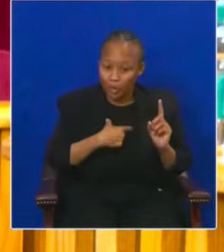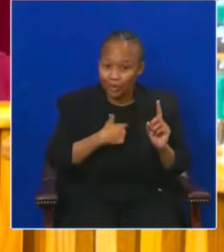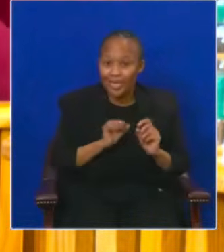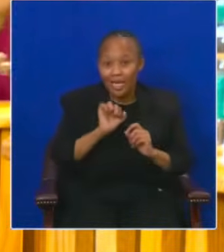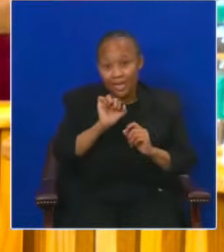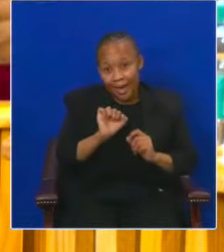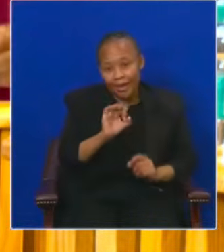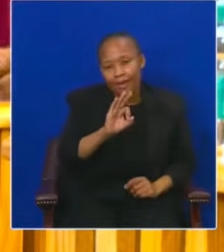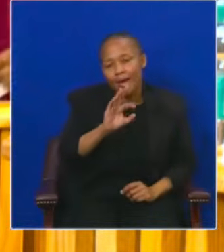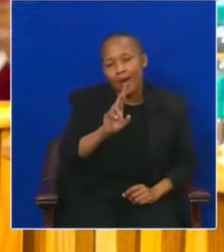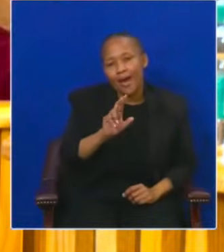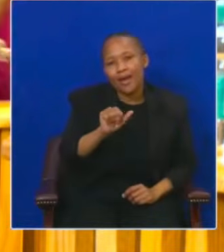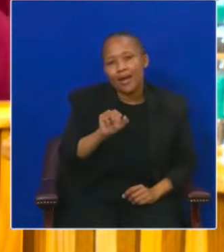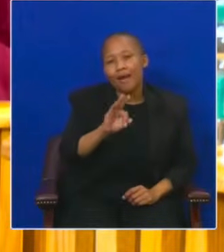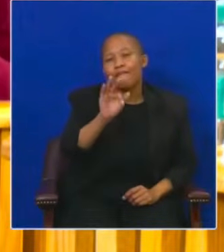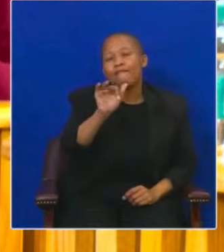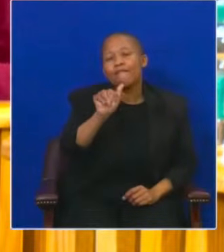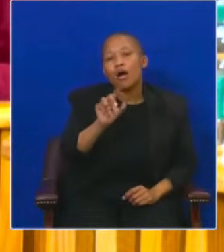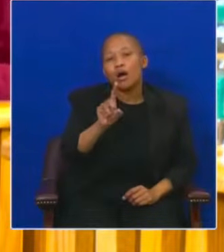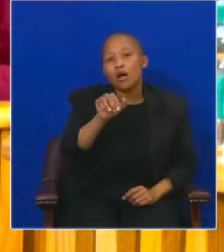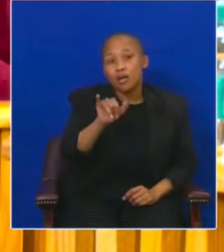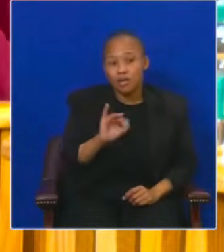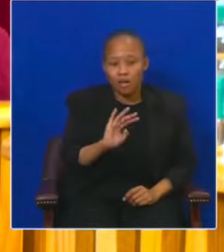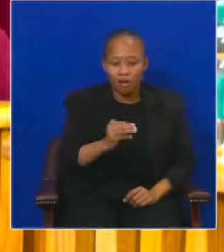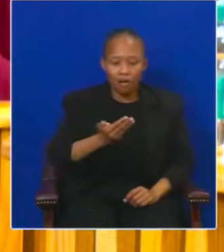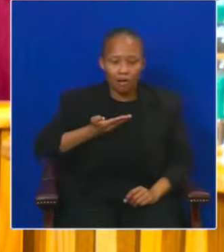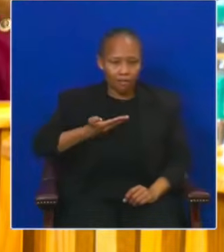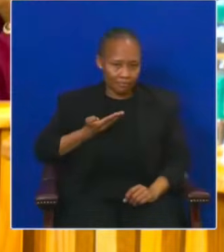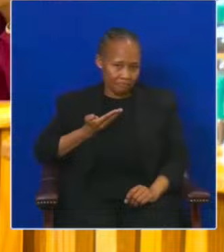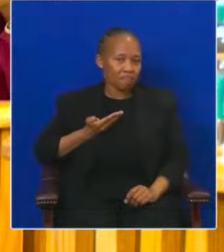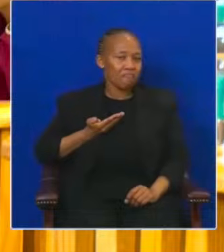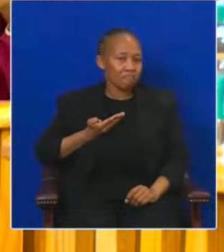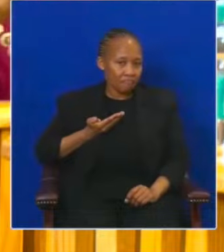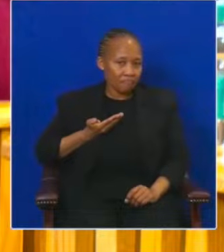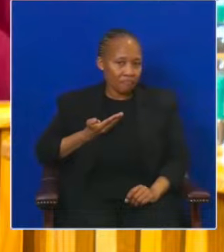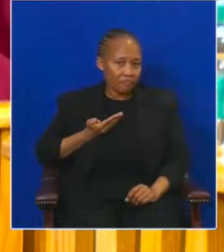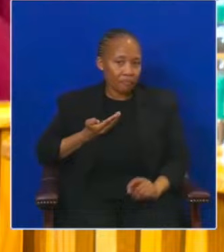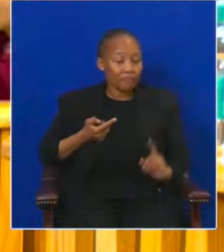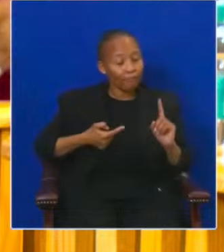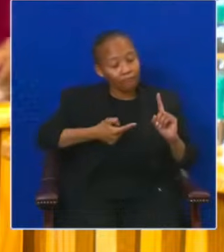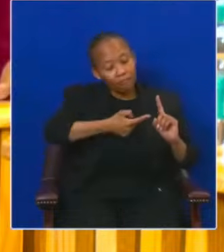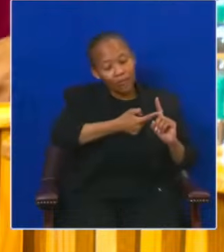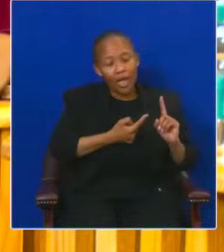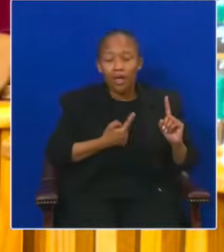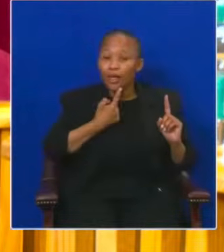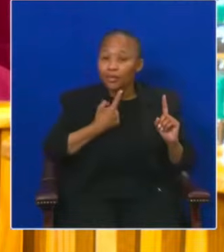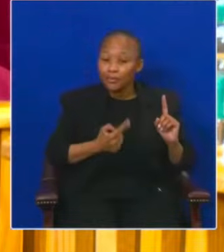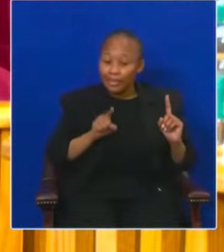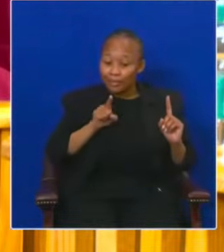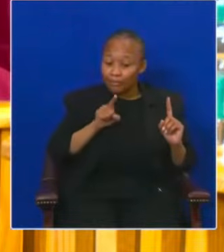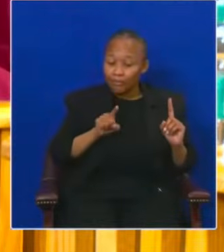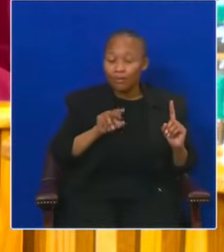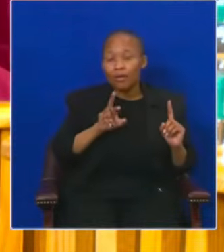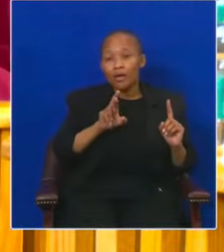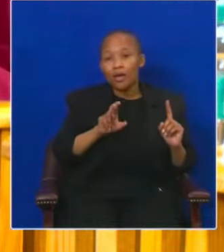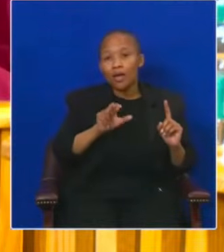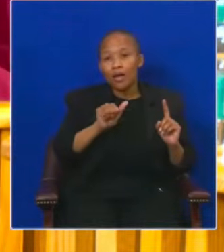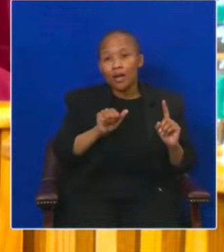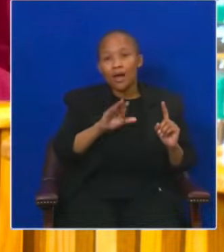and that he had assisted him in obtaining